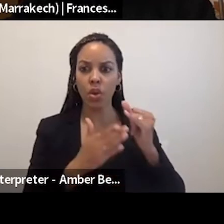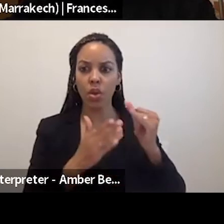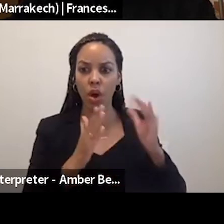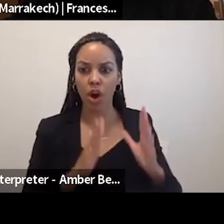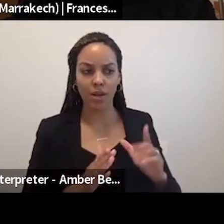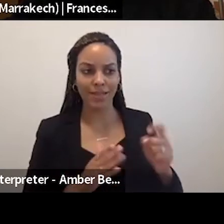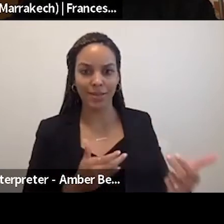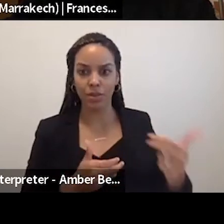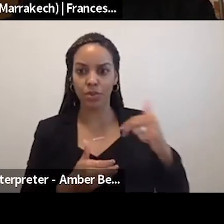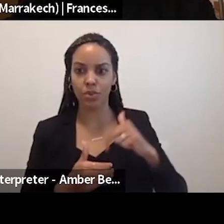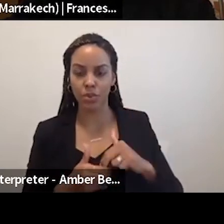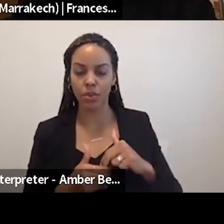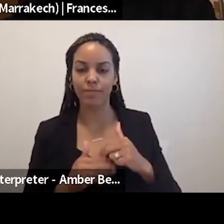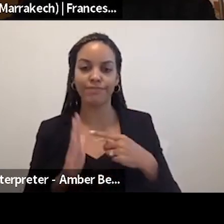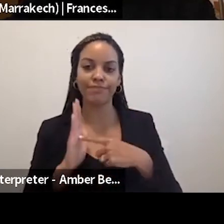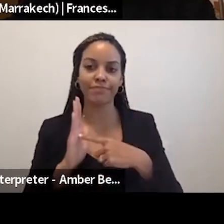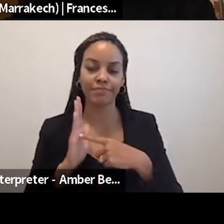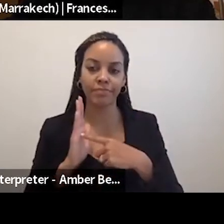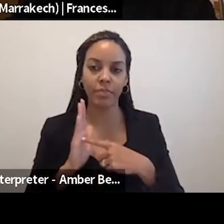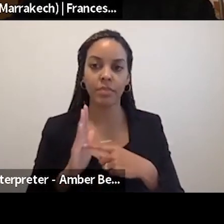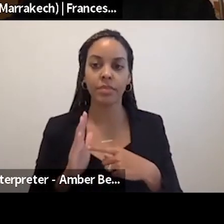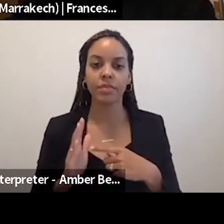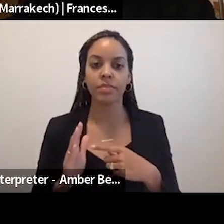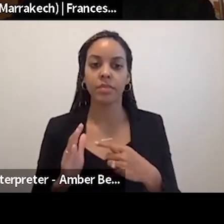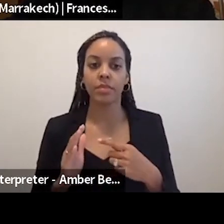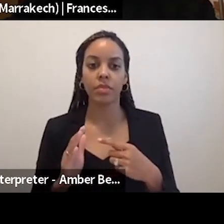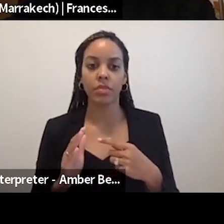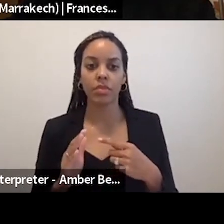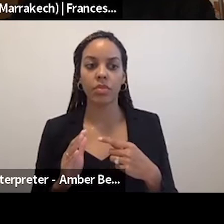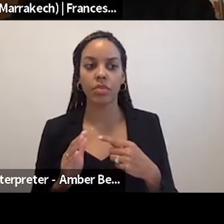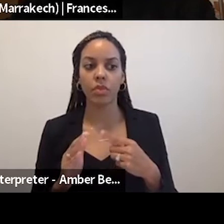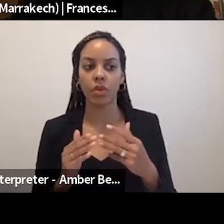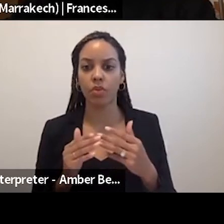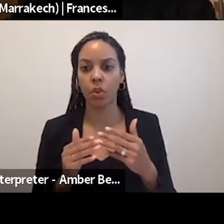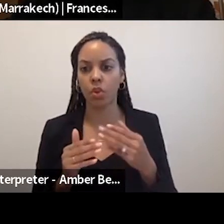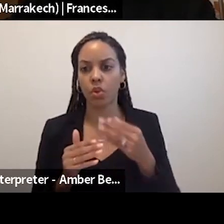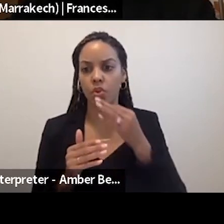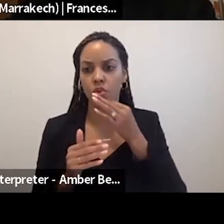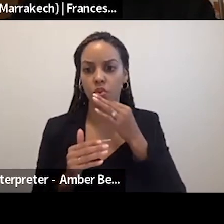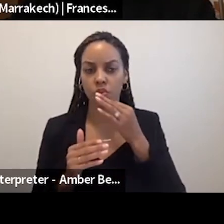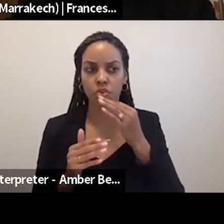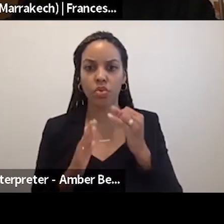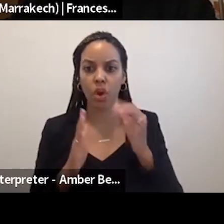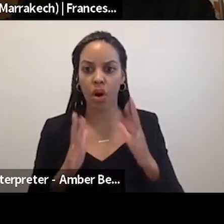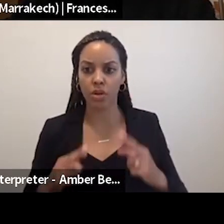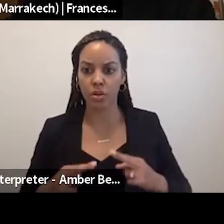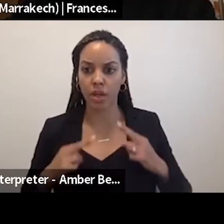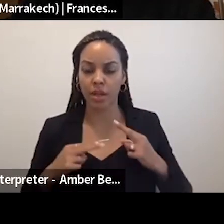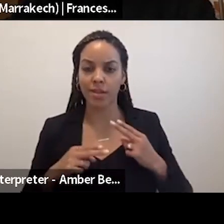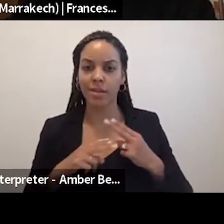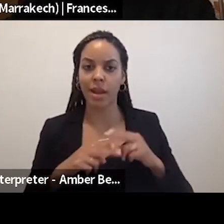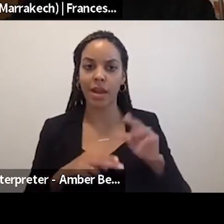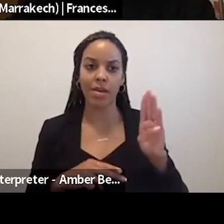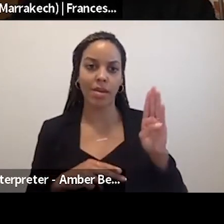space. So for example, an upcoming artist in residence is Bianca Monet, who's a sound